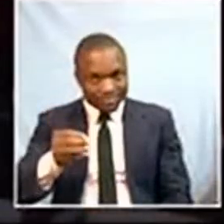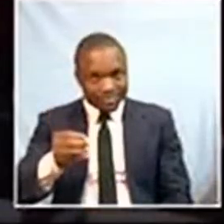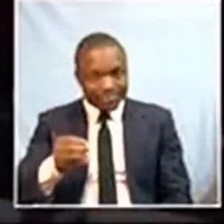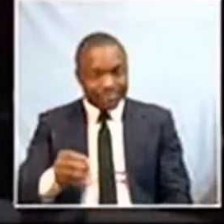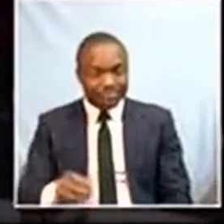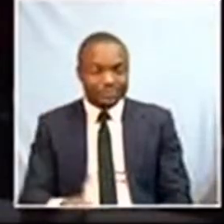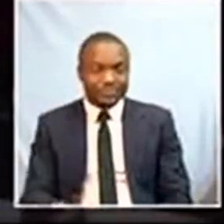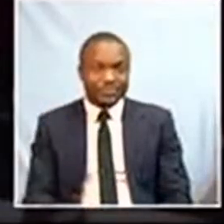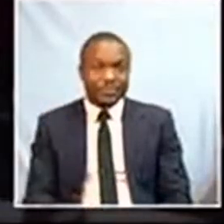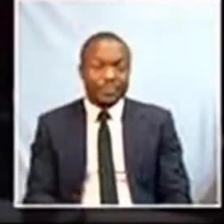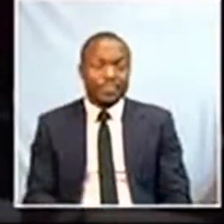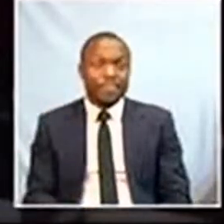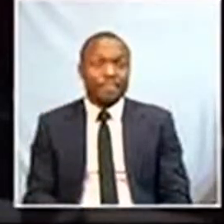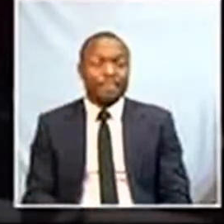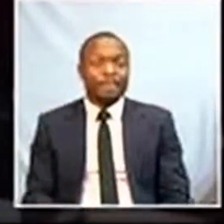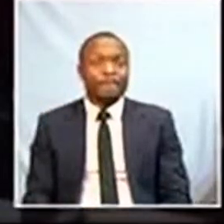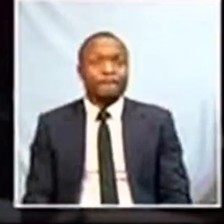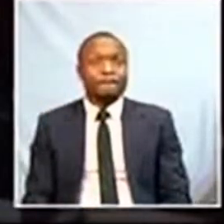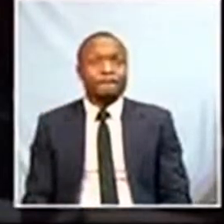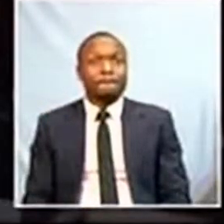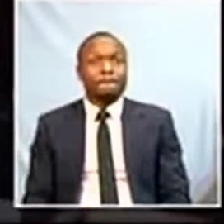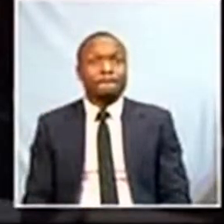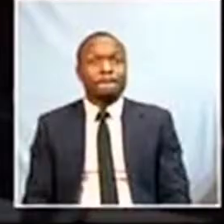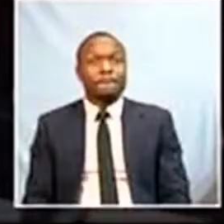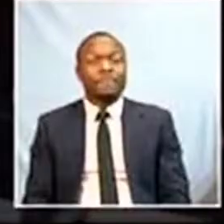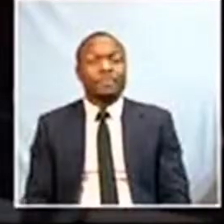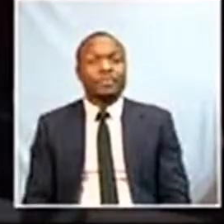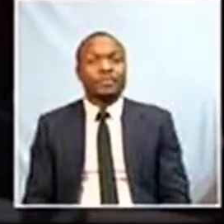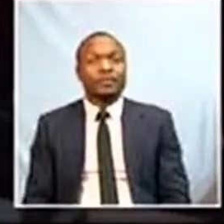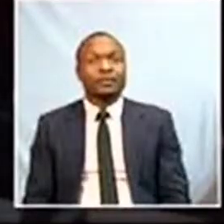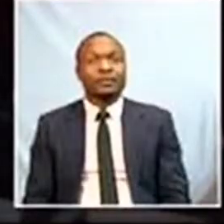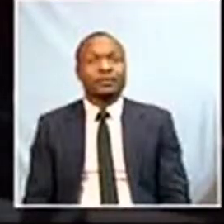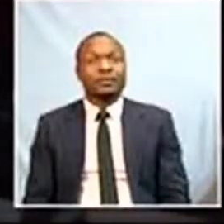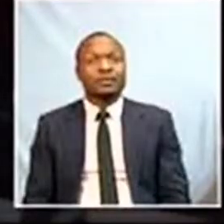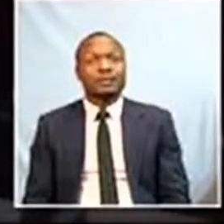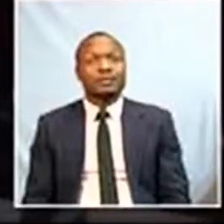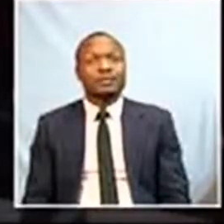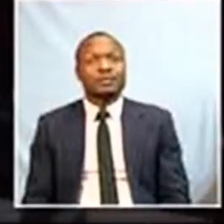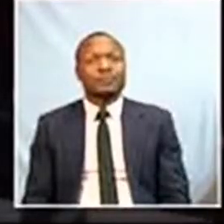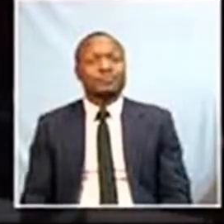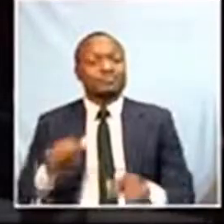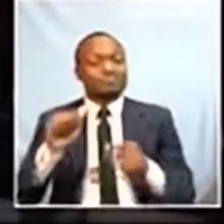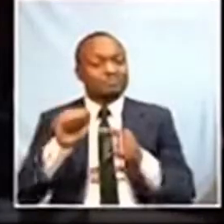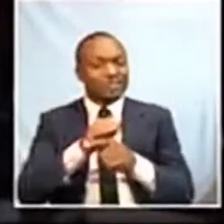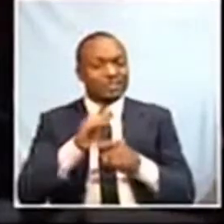And the trend, which is a bit worrying, is that